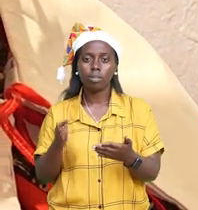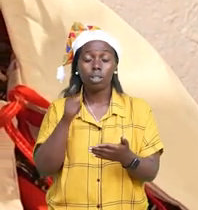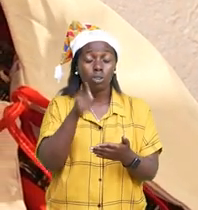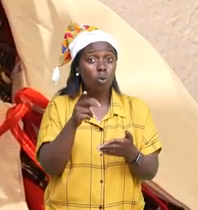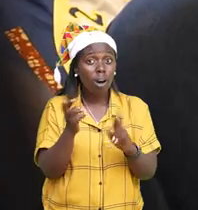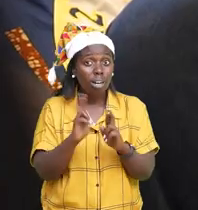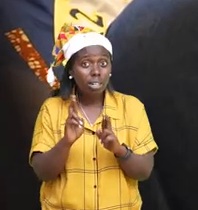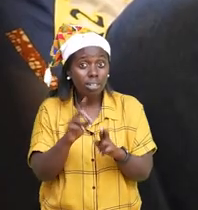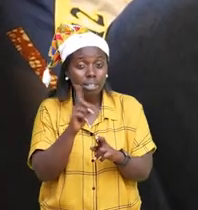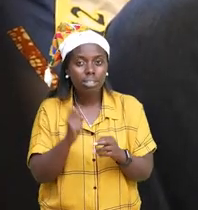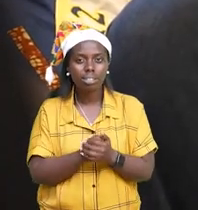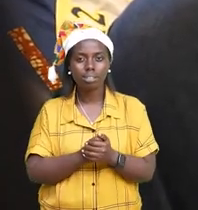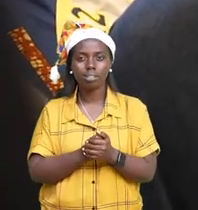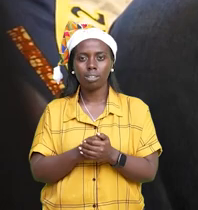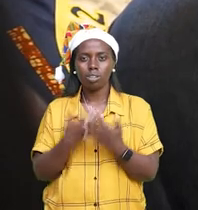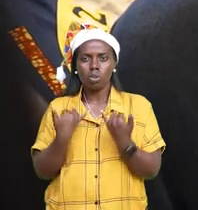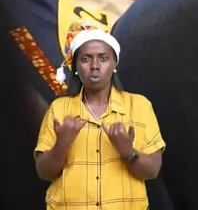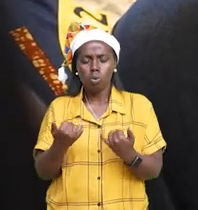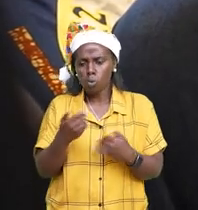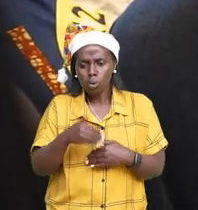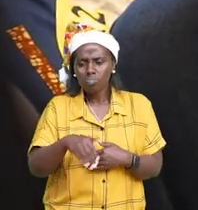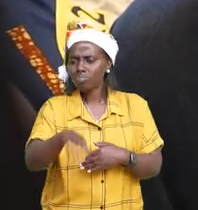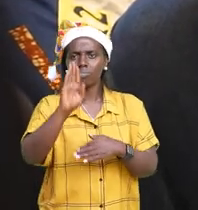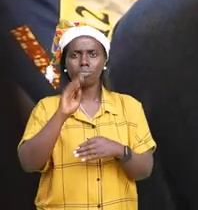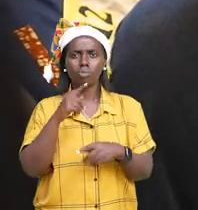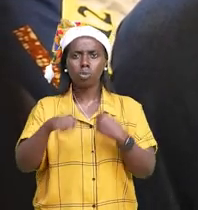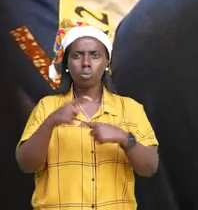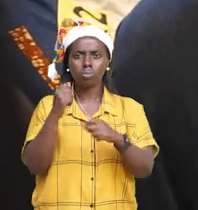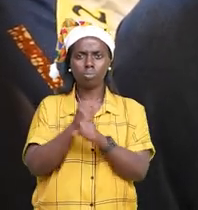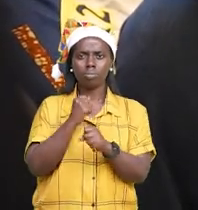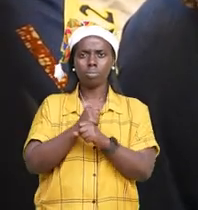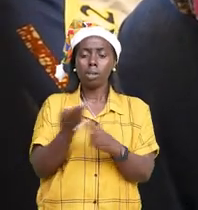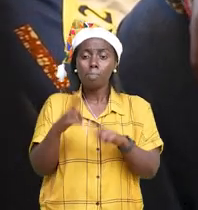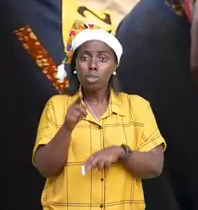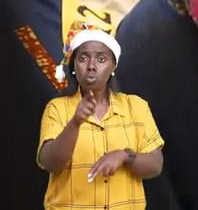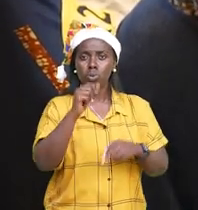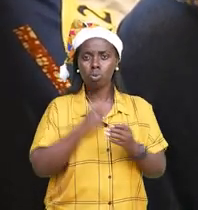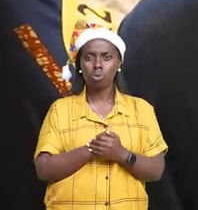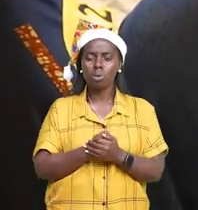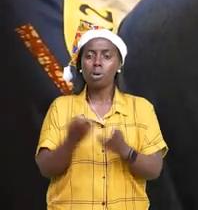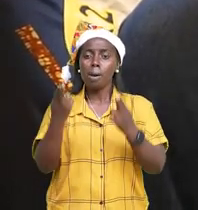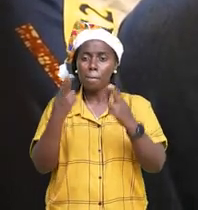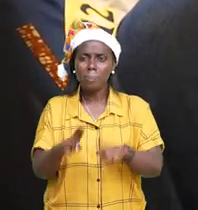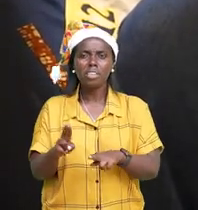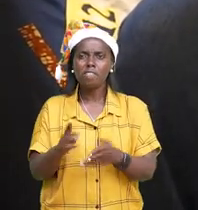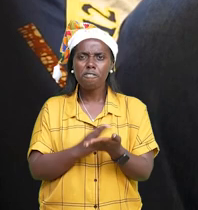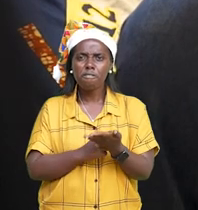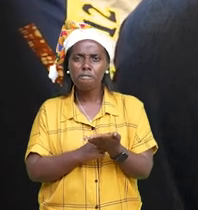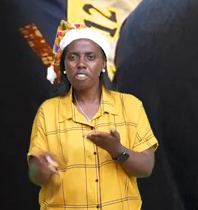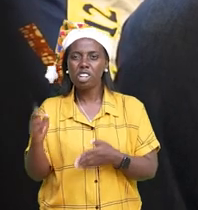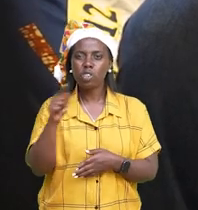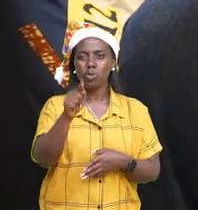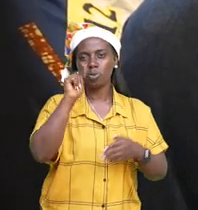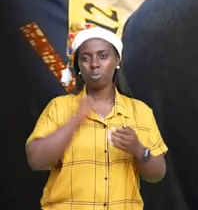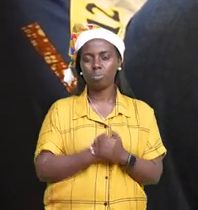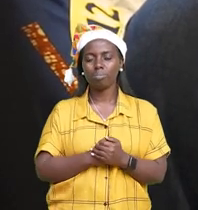You are ready? So, go ahead. Be you. Be very, very